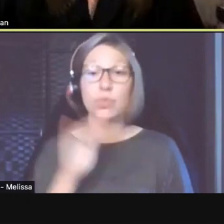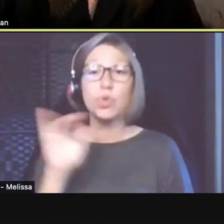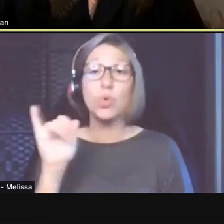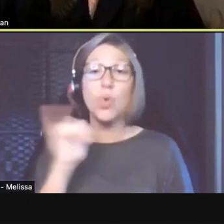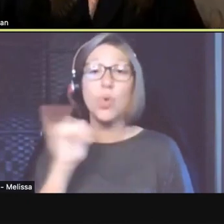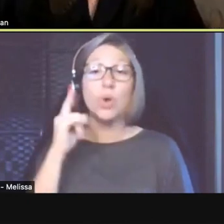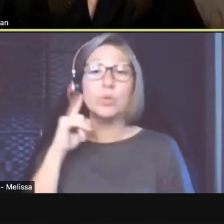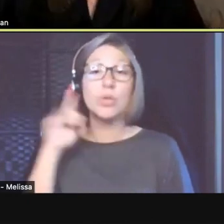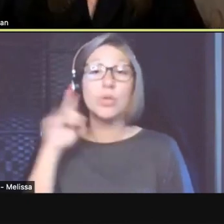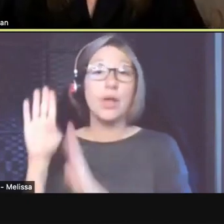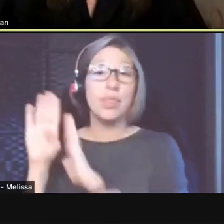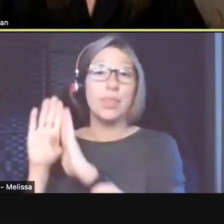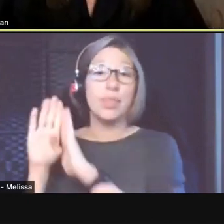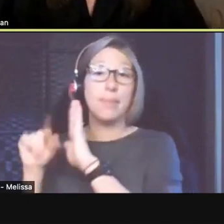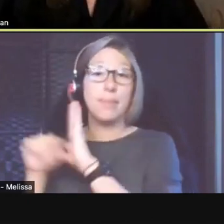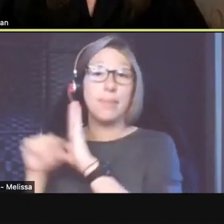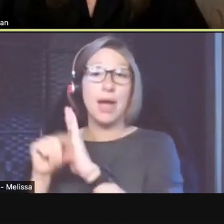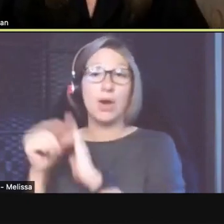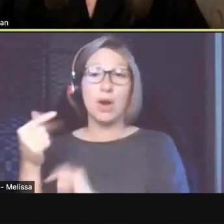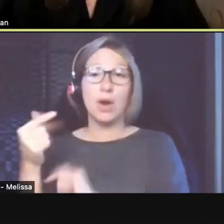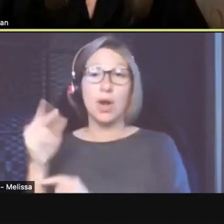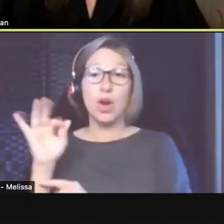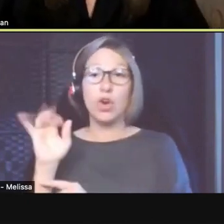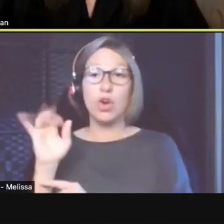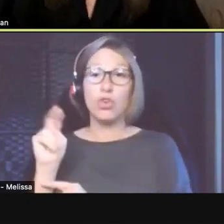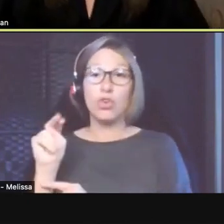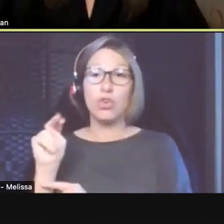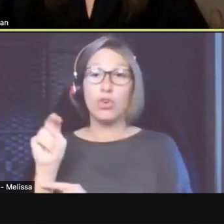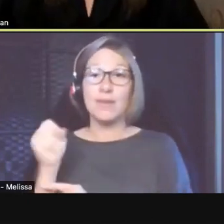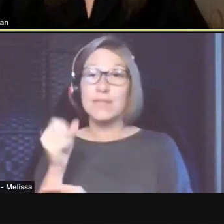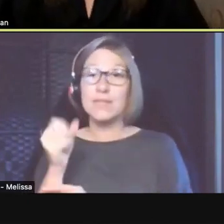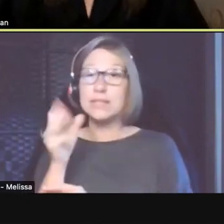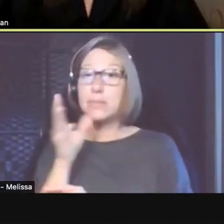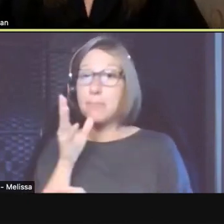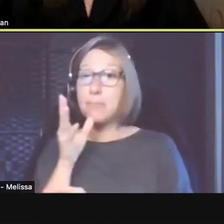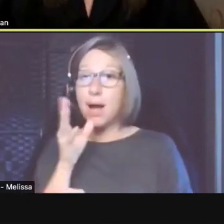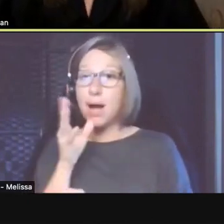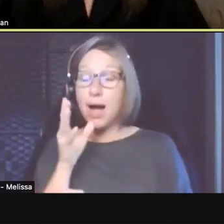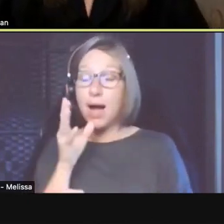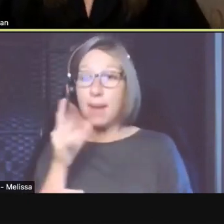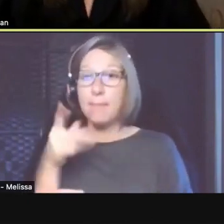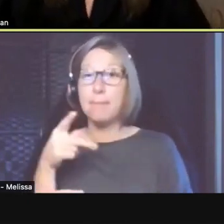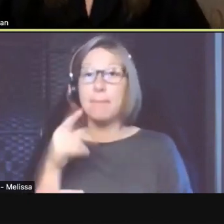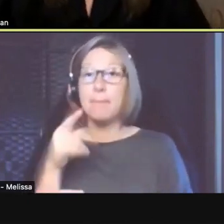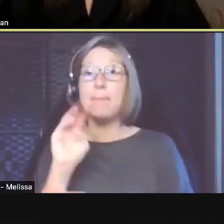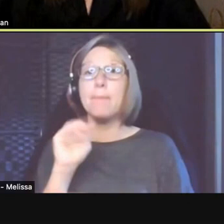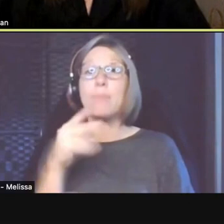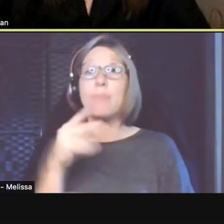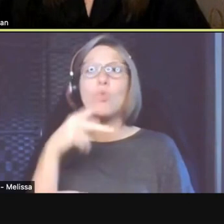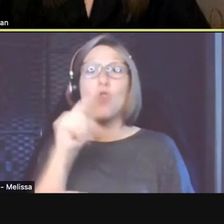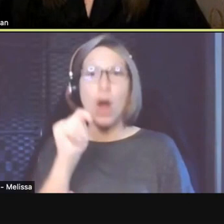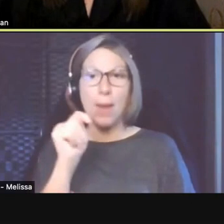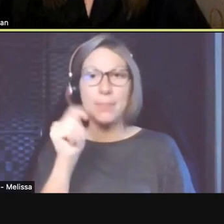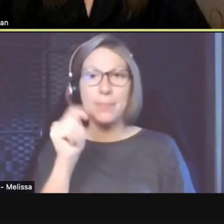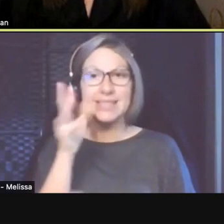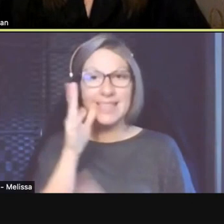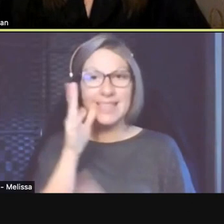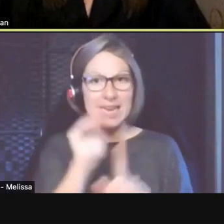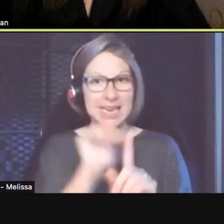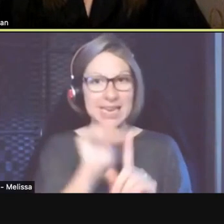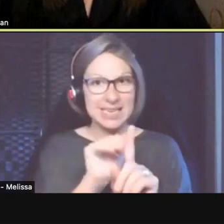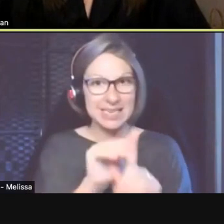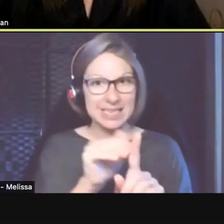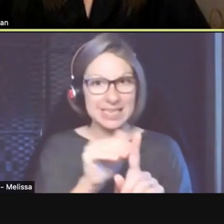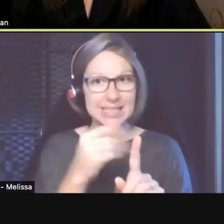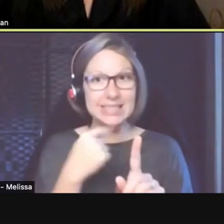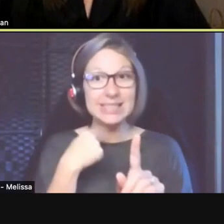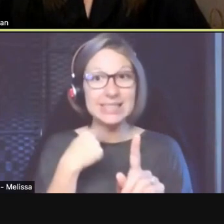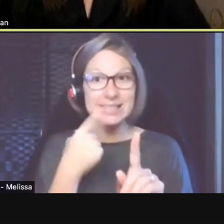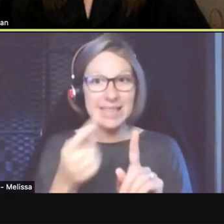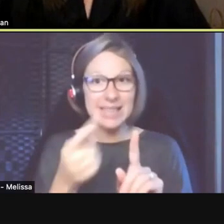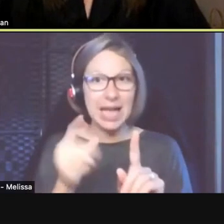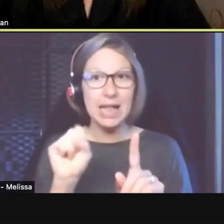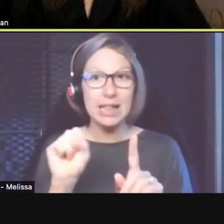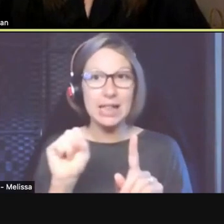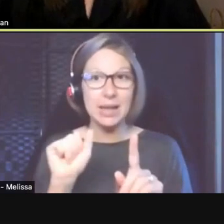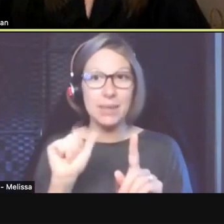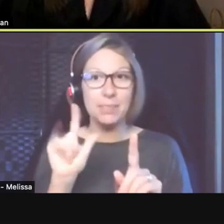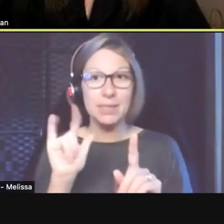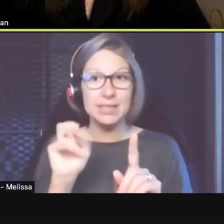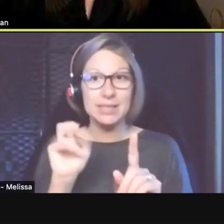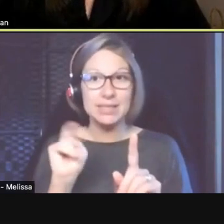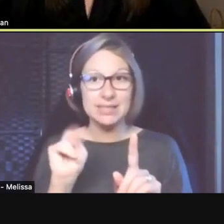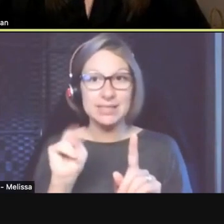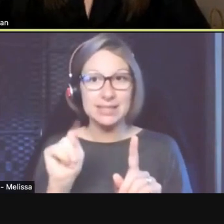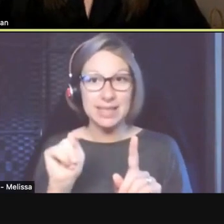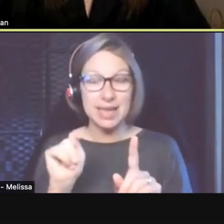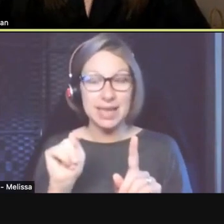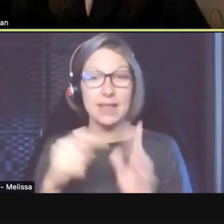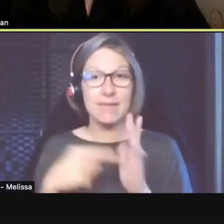in a moment, you'll hear Griffin's mom prompt Griffin's dad by saying, tell him the salient features. So the